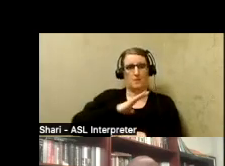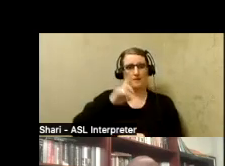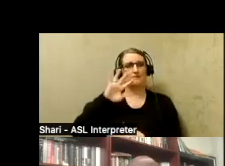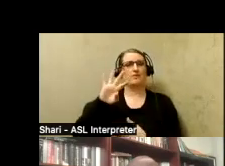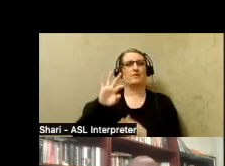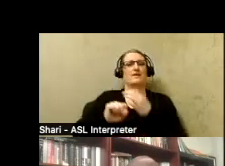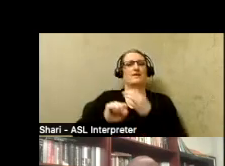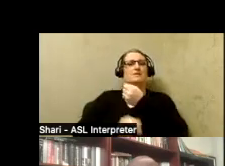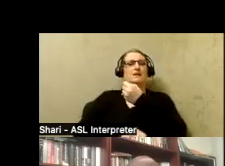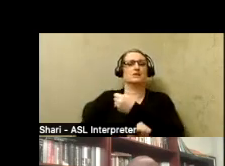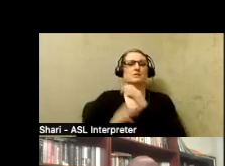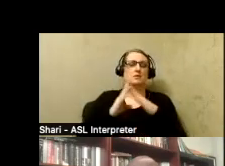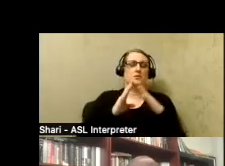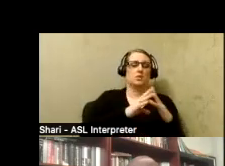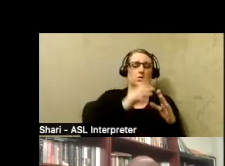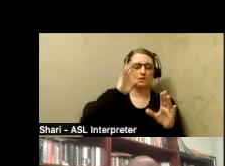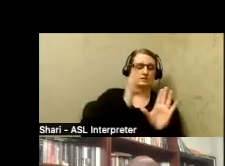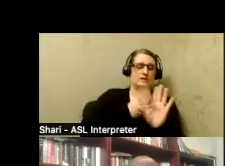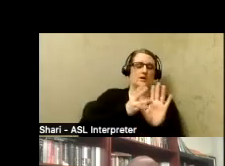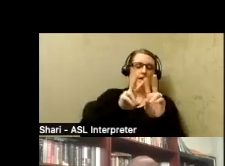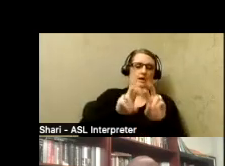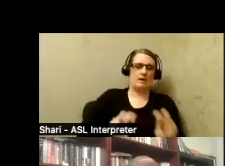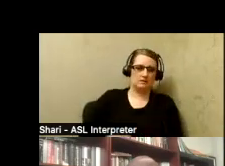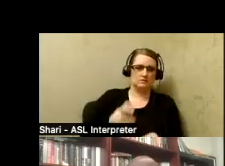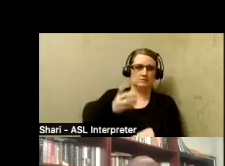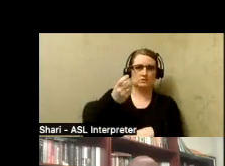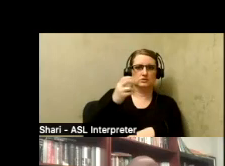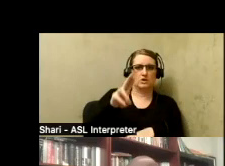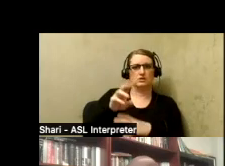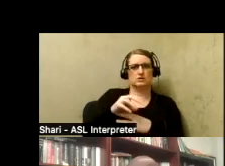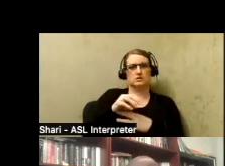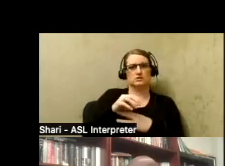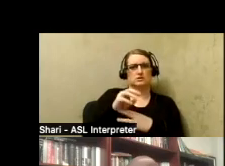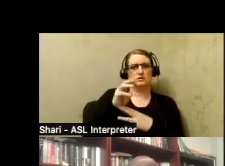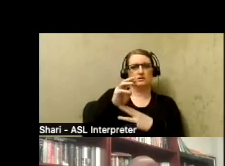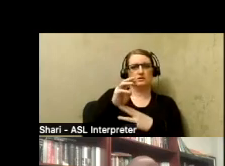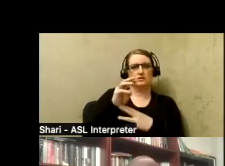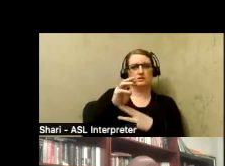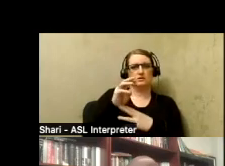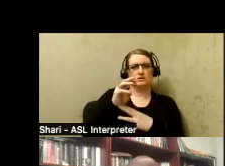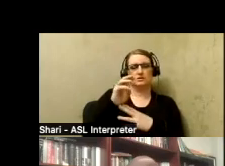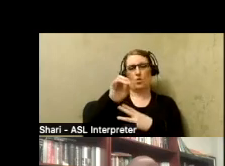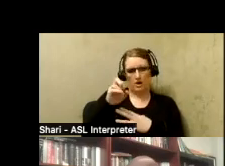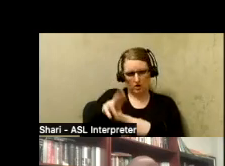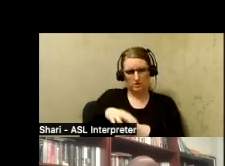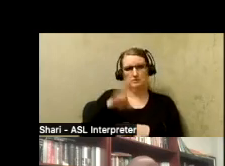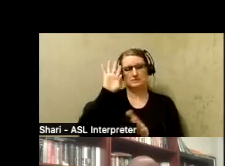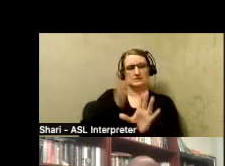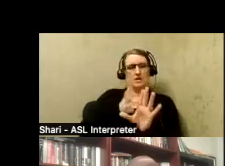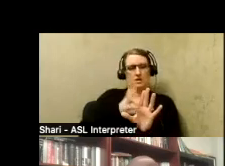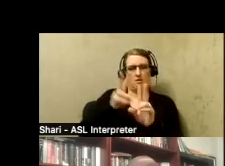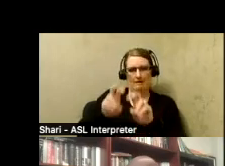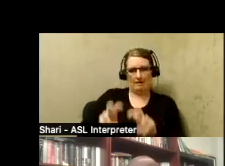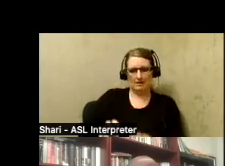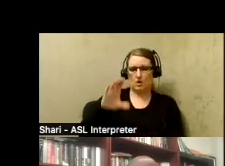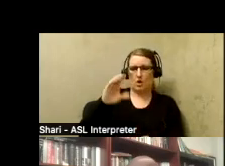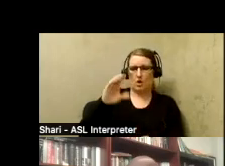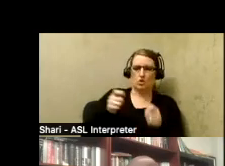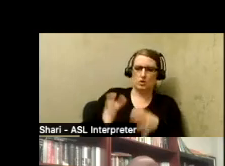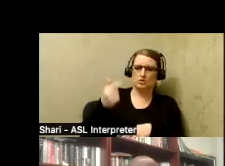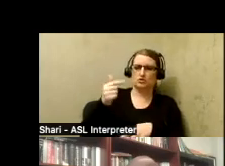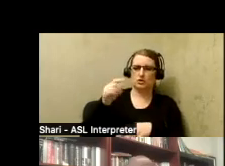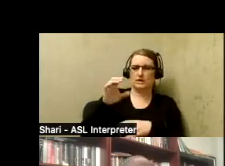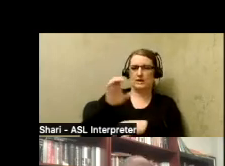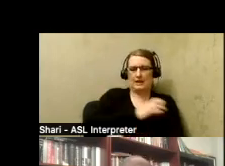for Community Psychoanalysis. Dr. Matthew Oyer is a licensed psychologist and psychoanalyst, co-director at the